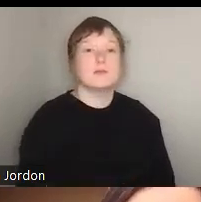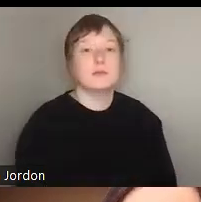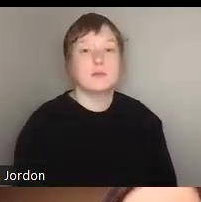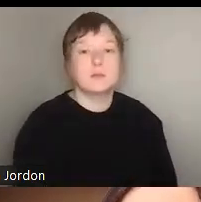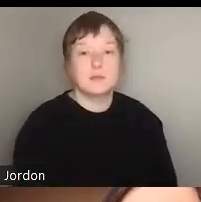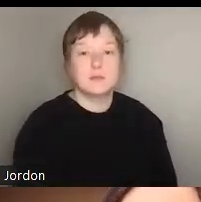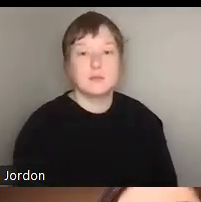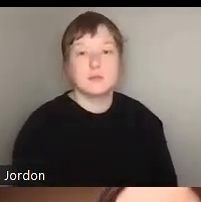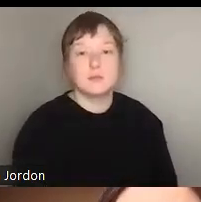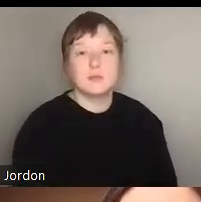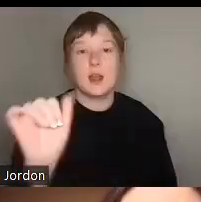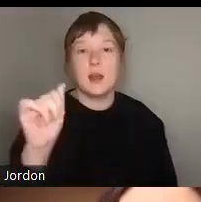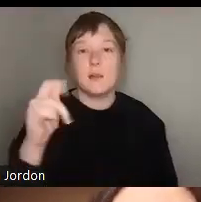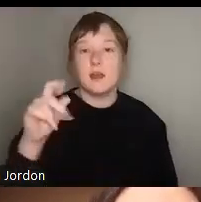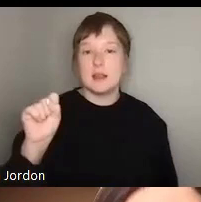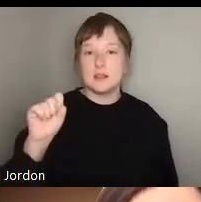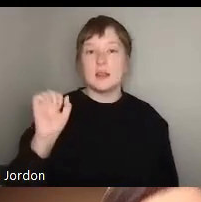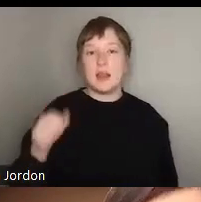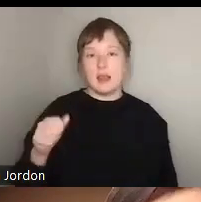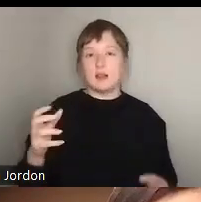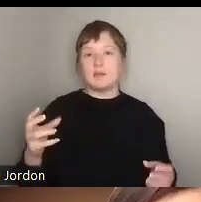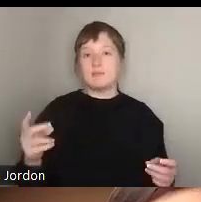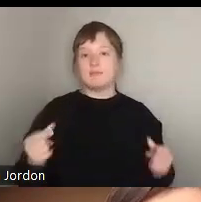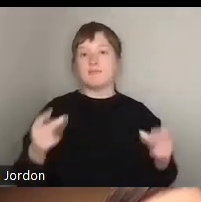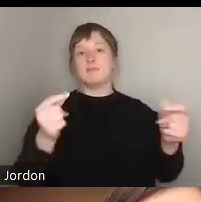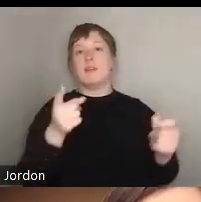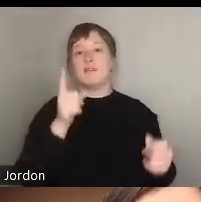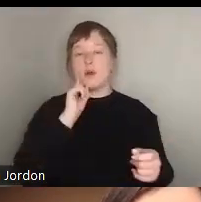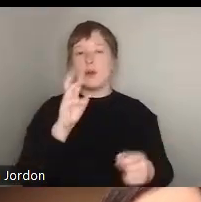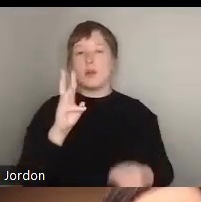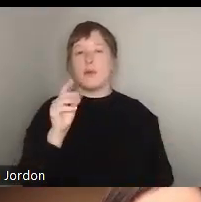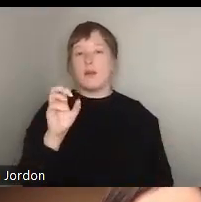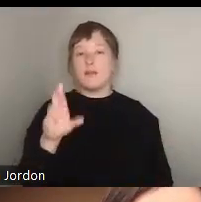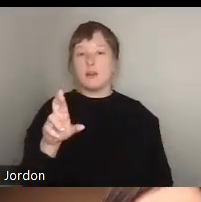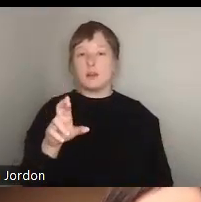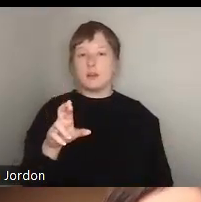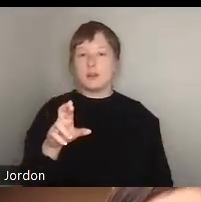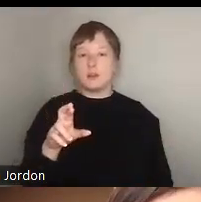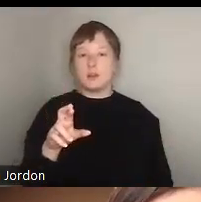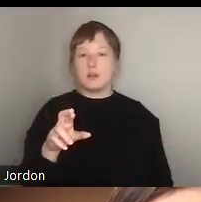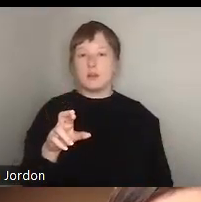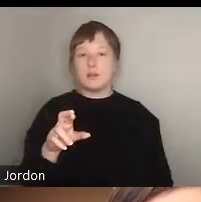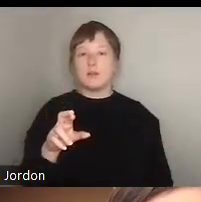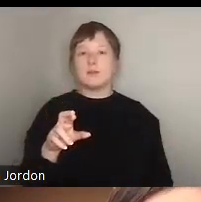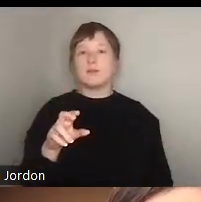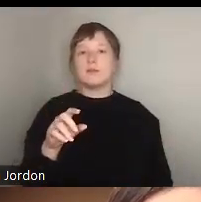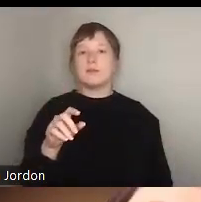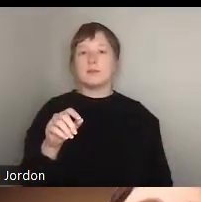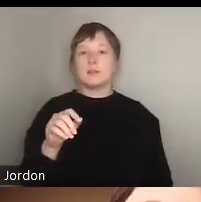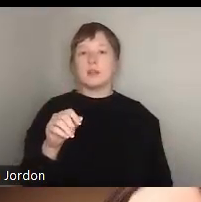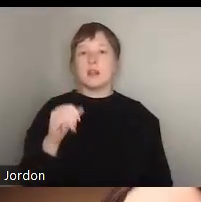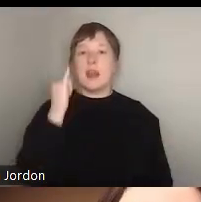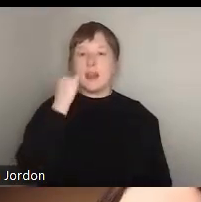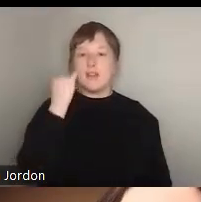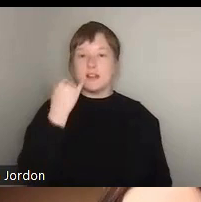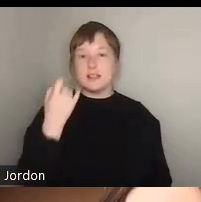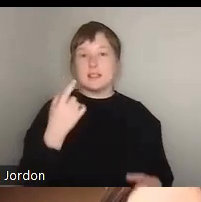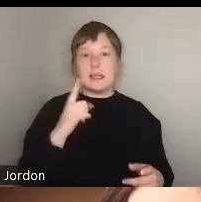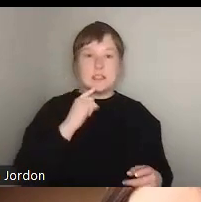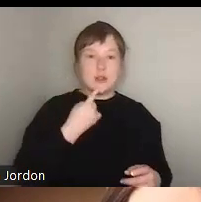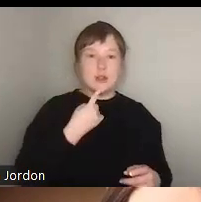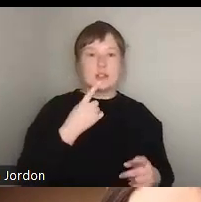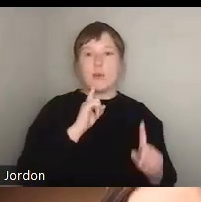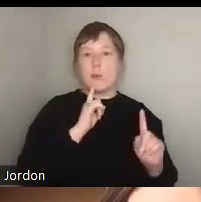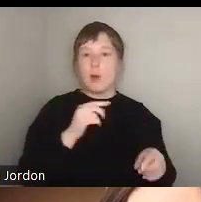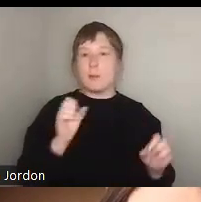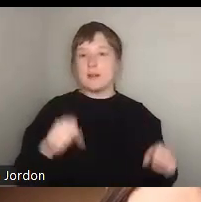APS can escalate the need to get a waiver. Let's see. It's drastic. Would a report potentially push for? Understand the severity of the issue, and